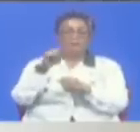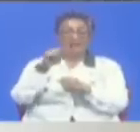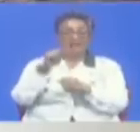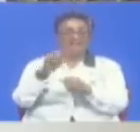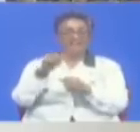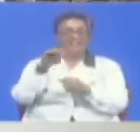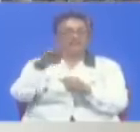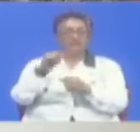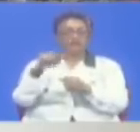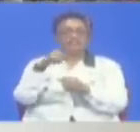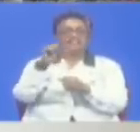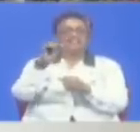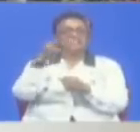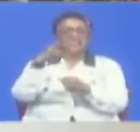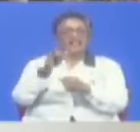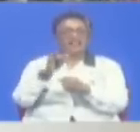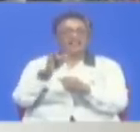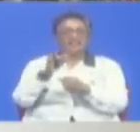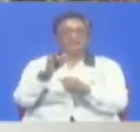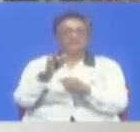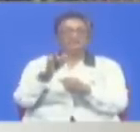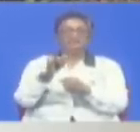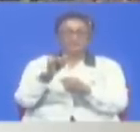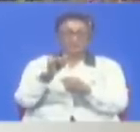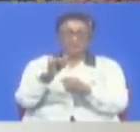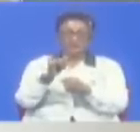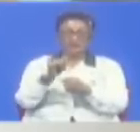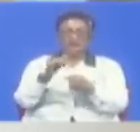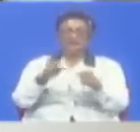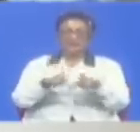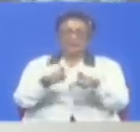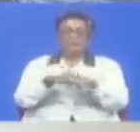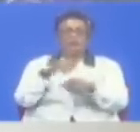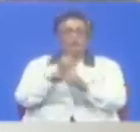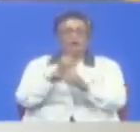Gitahi akiwa rubani mkuu katika kampuni hiyo. Vincent Odur.